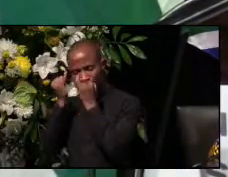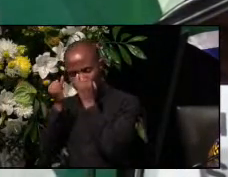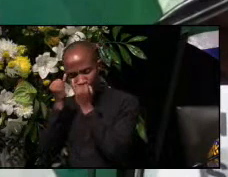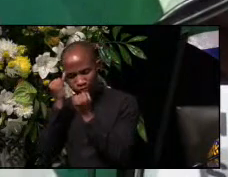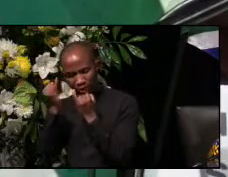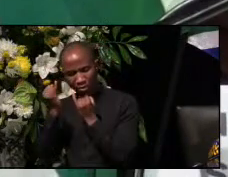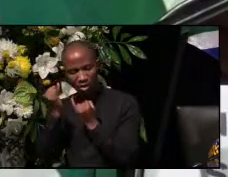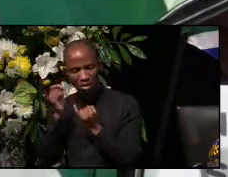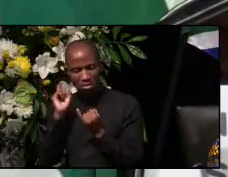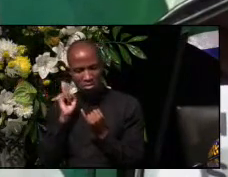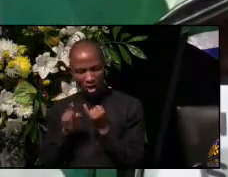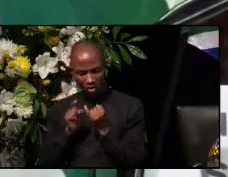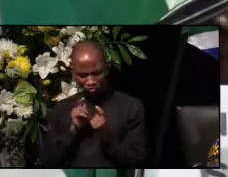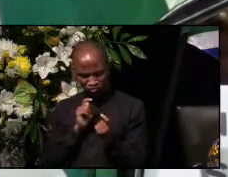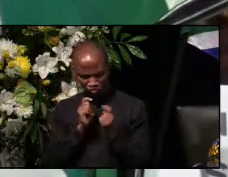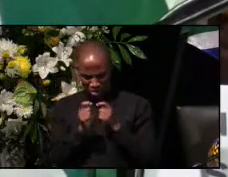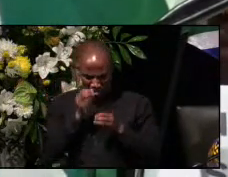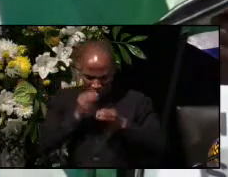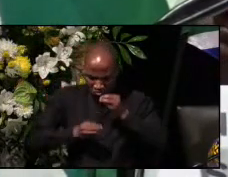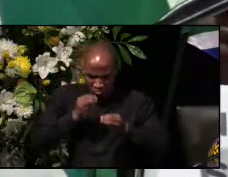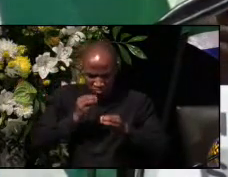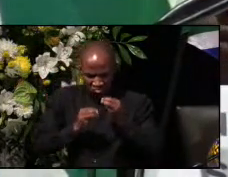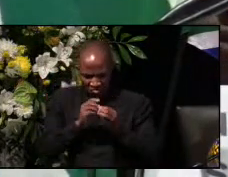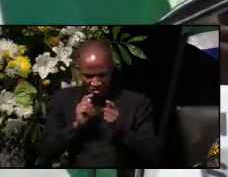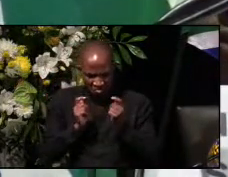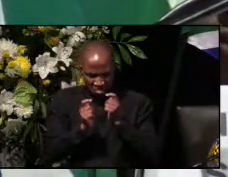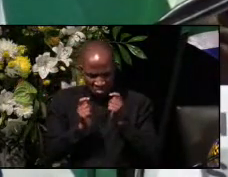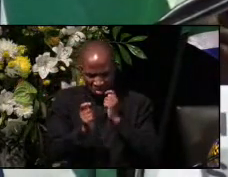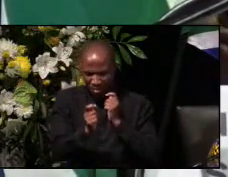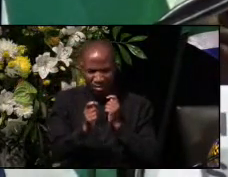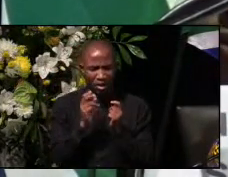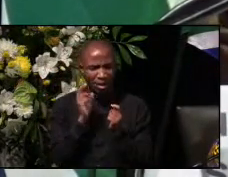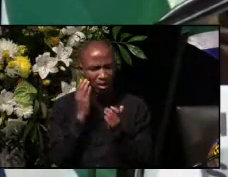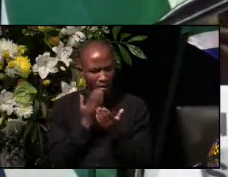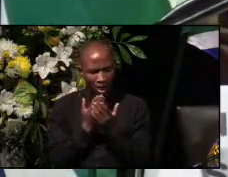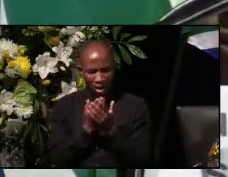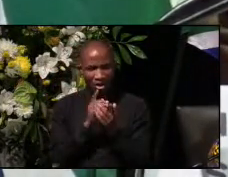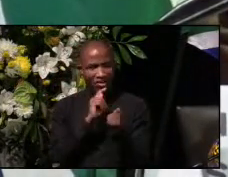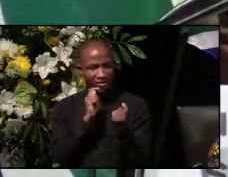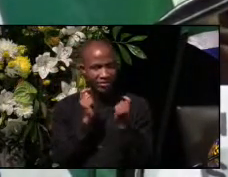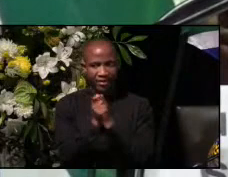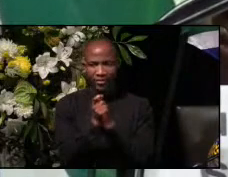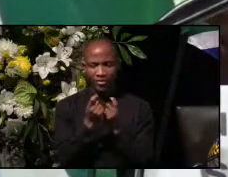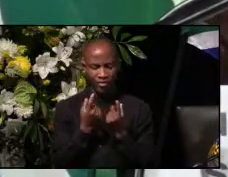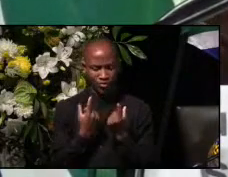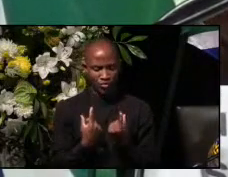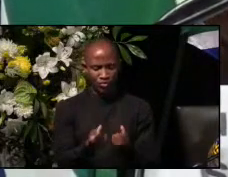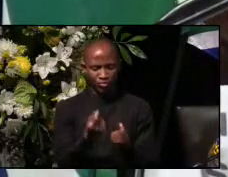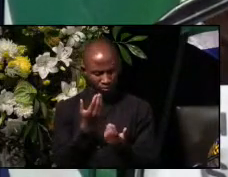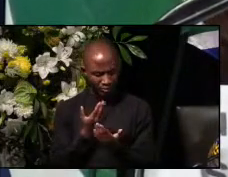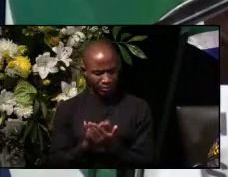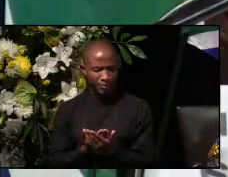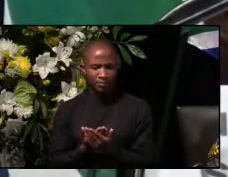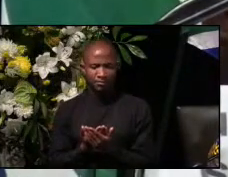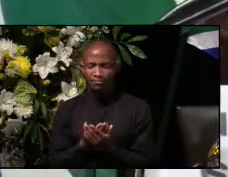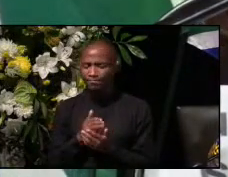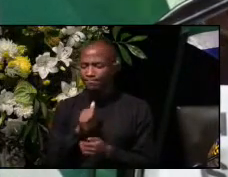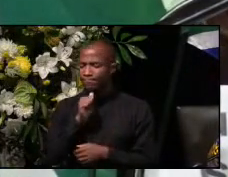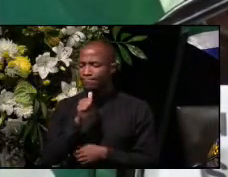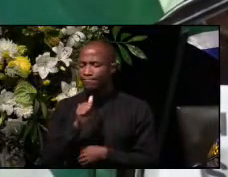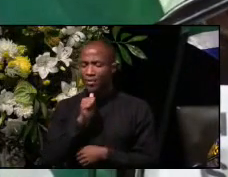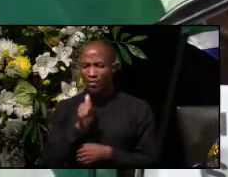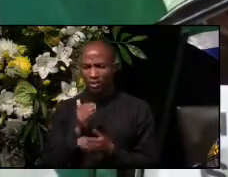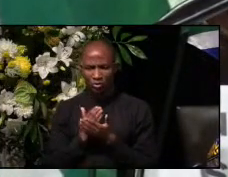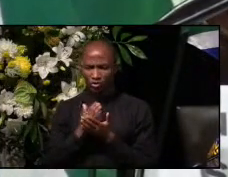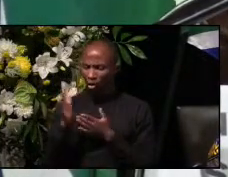we have to reformulate them we have to look at them anew even those that